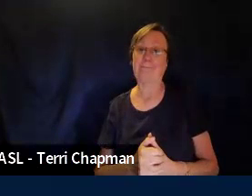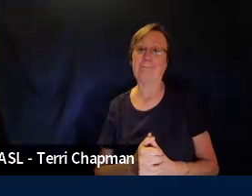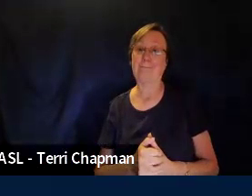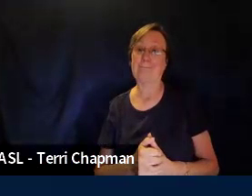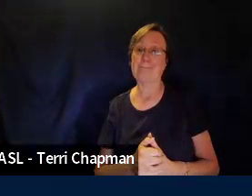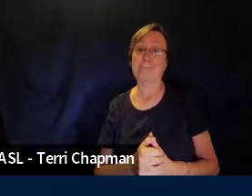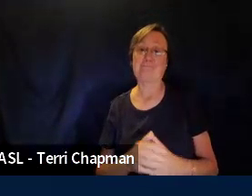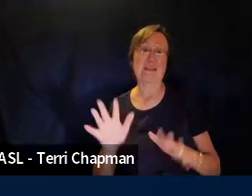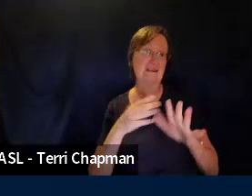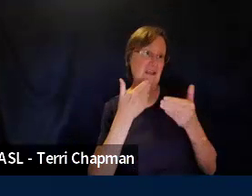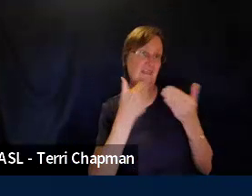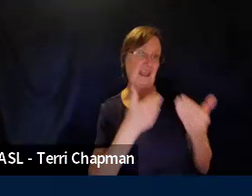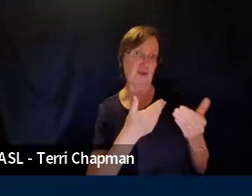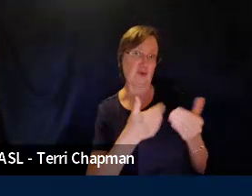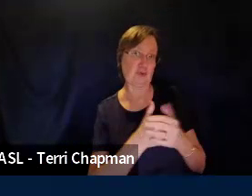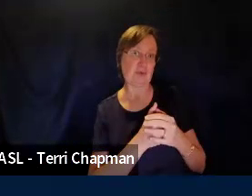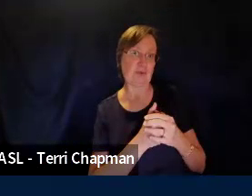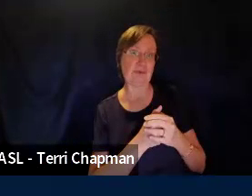Thank you.